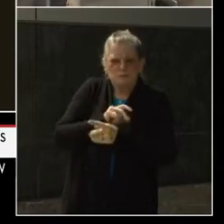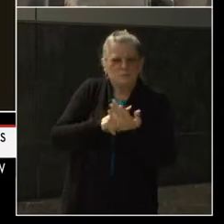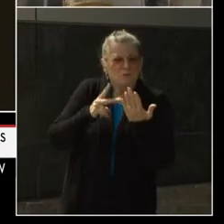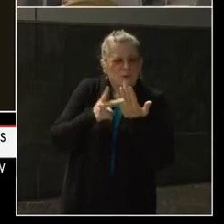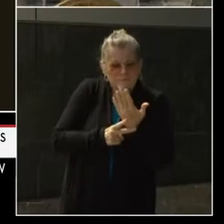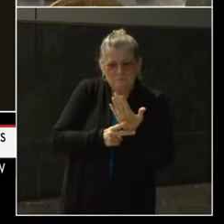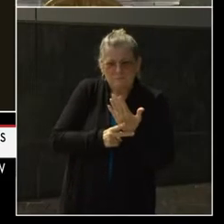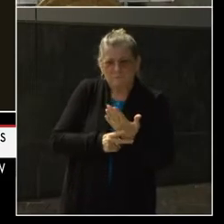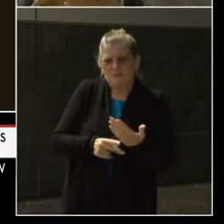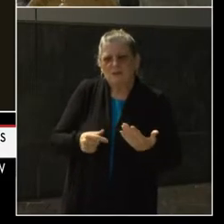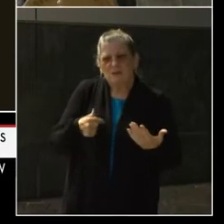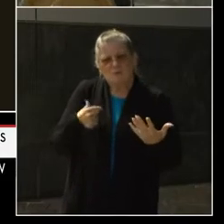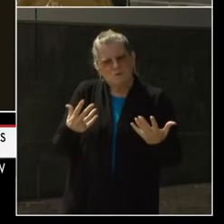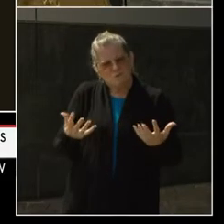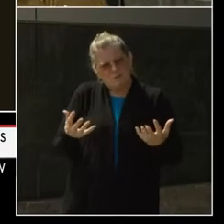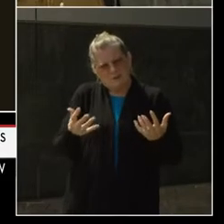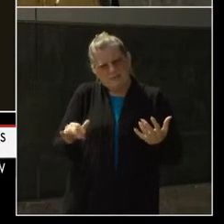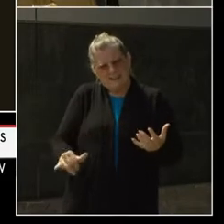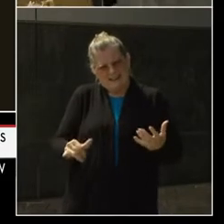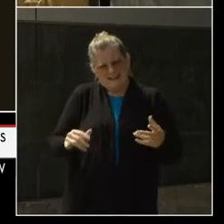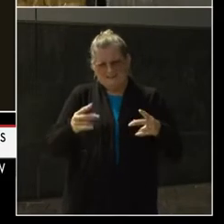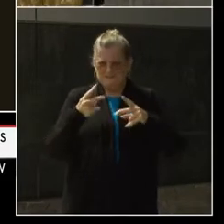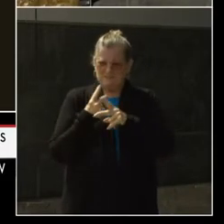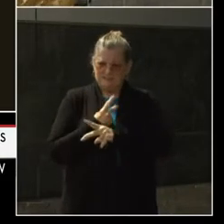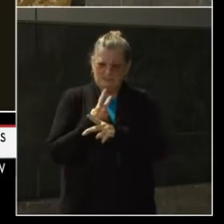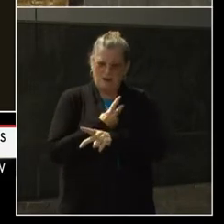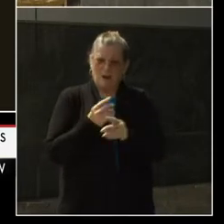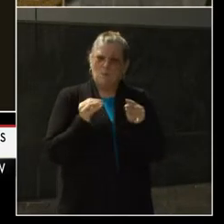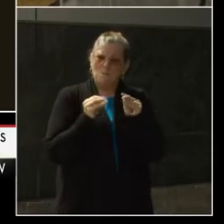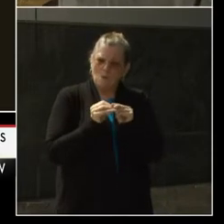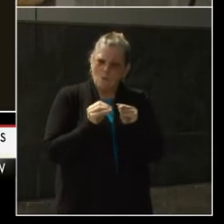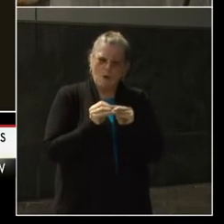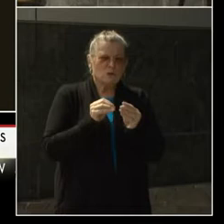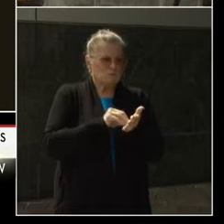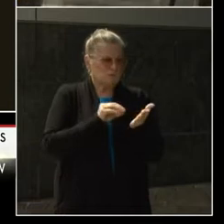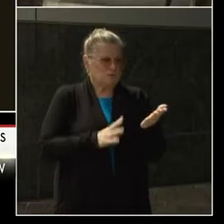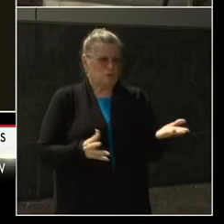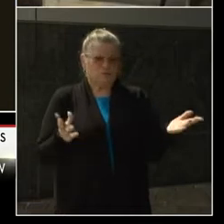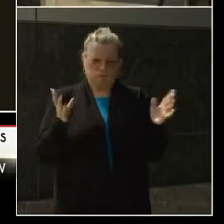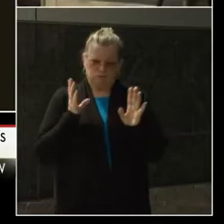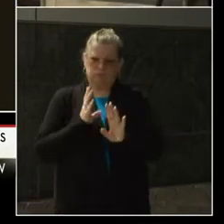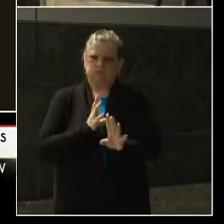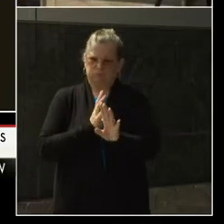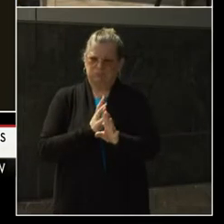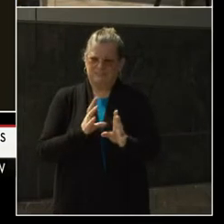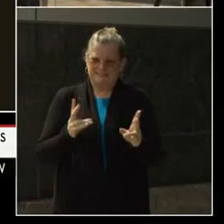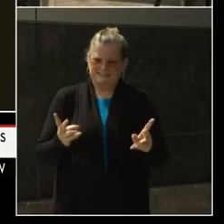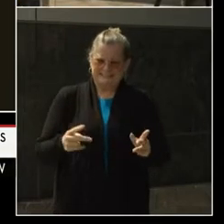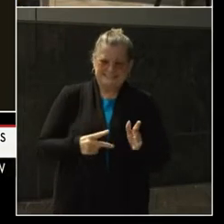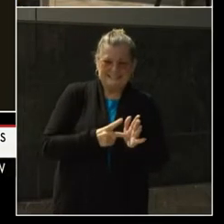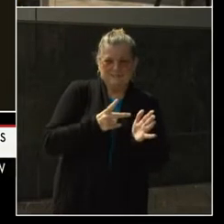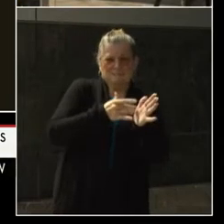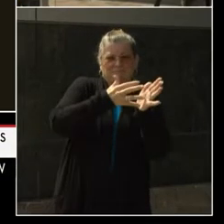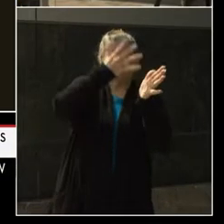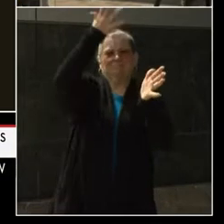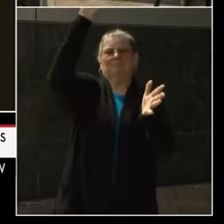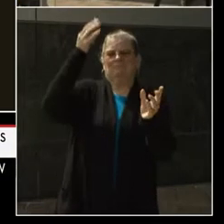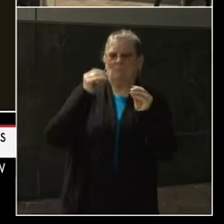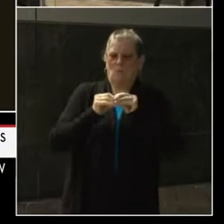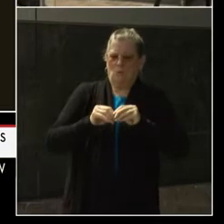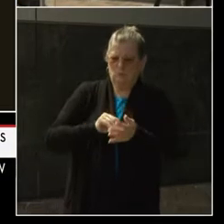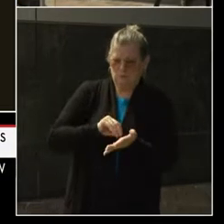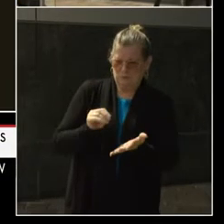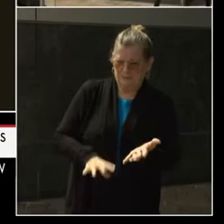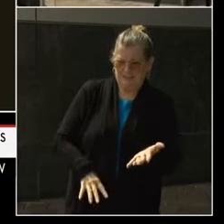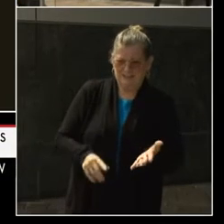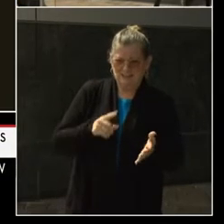fold. We have the children, we need the internships. And that is a unique and exciting opportunity to find ourselves in. We are calling